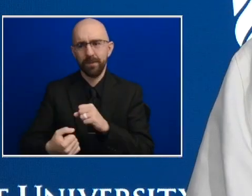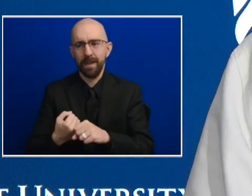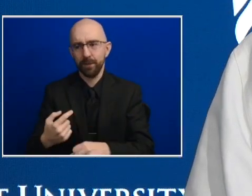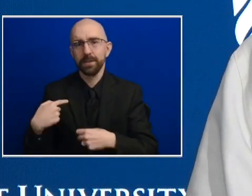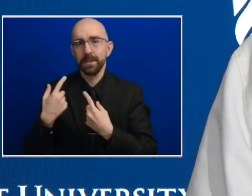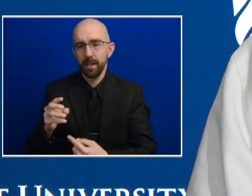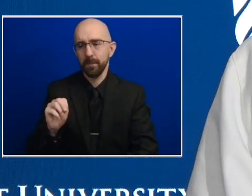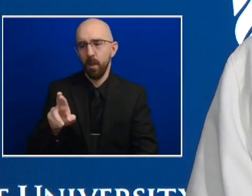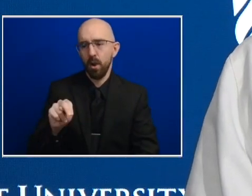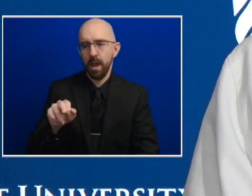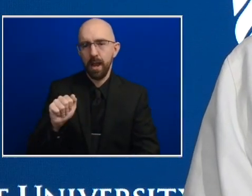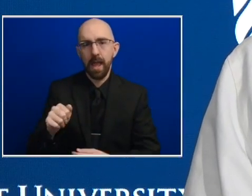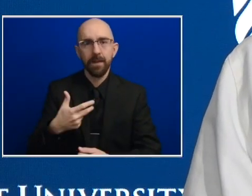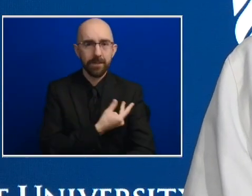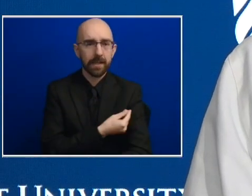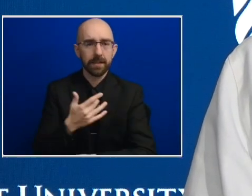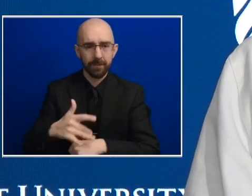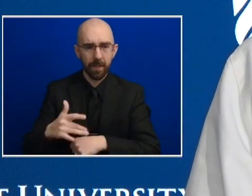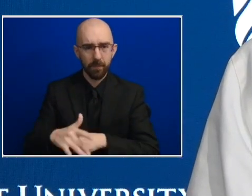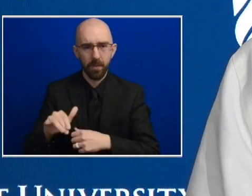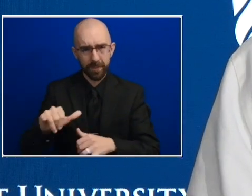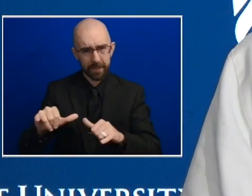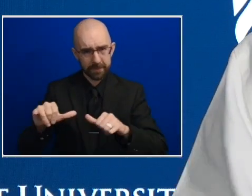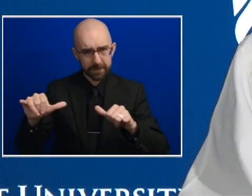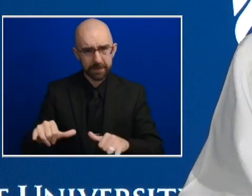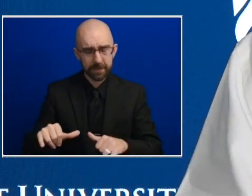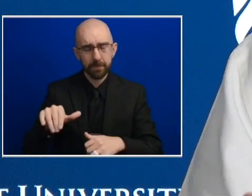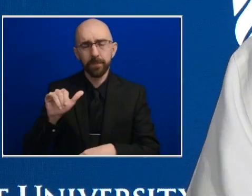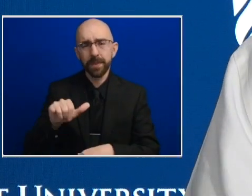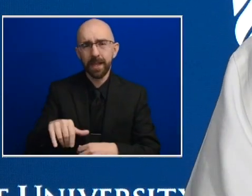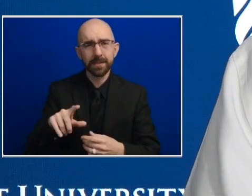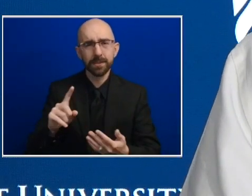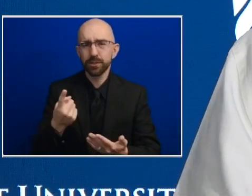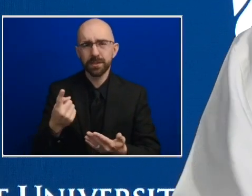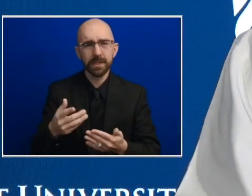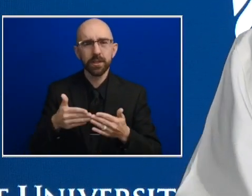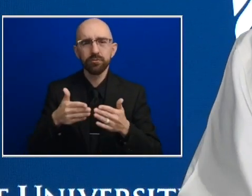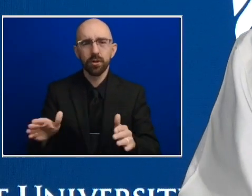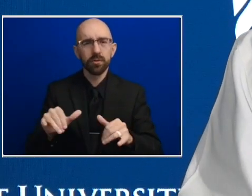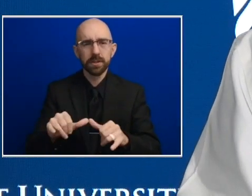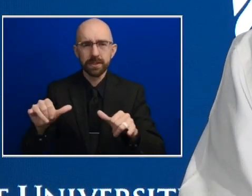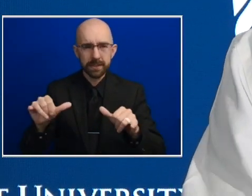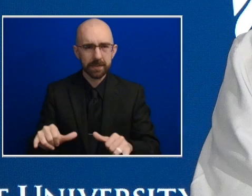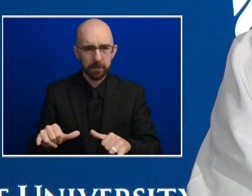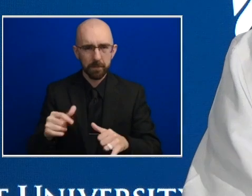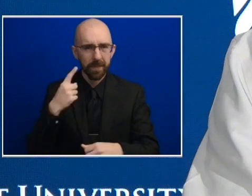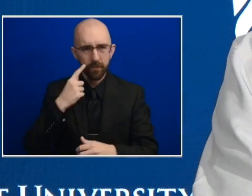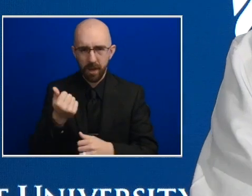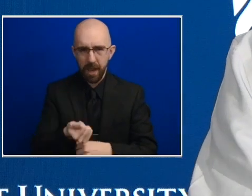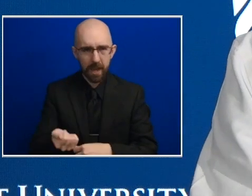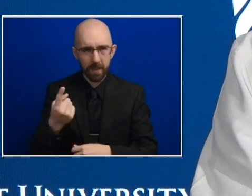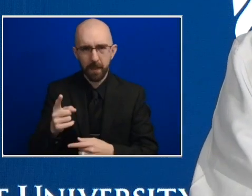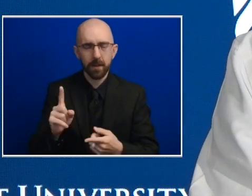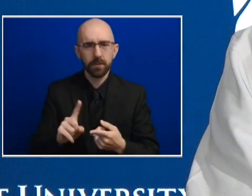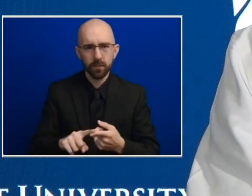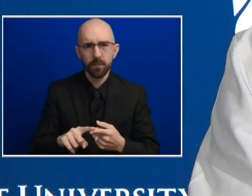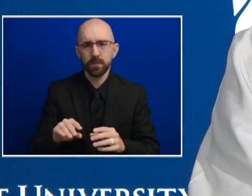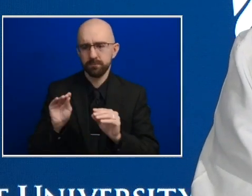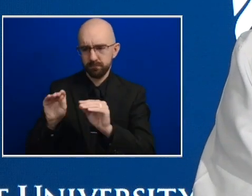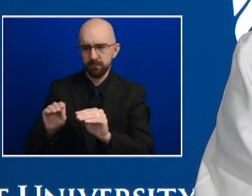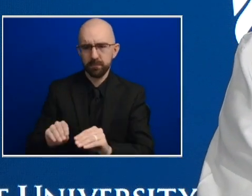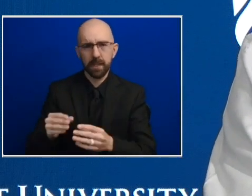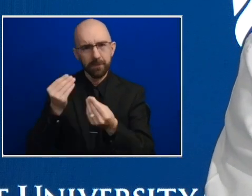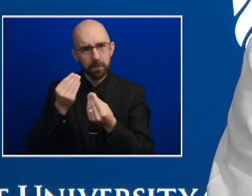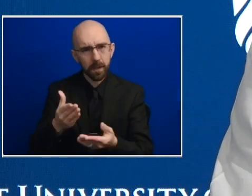were available. What is that system? That system is just a general system for anybody to input information